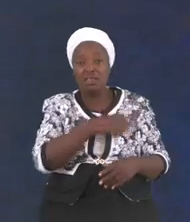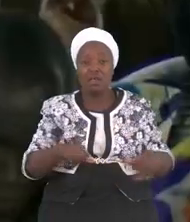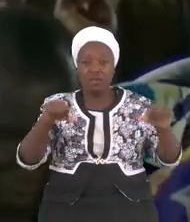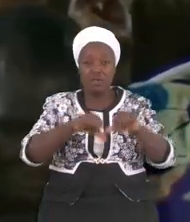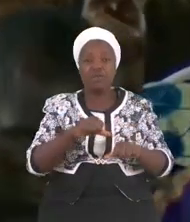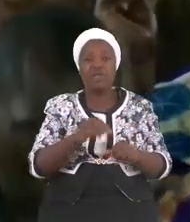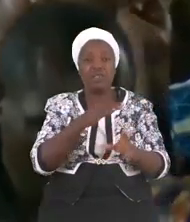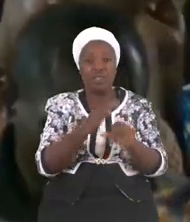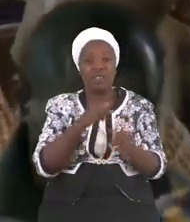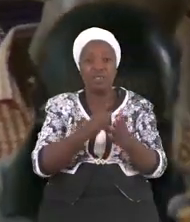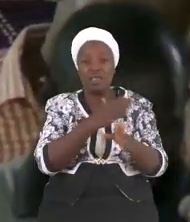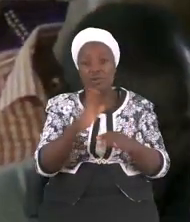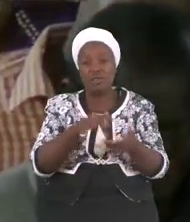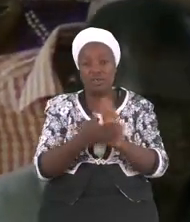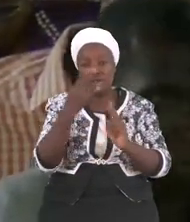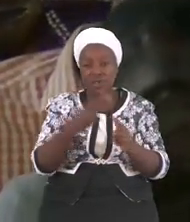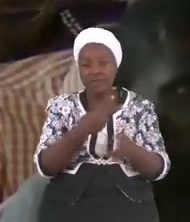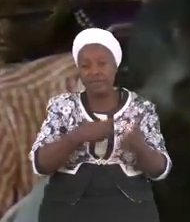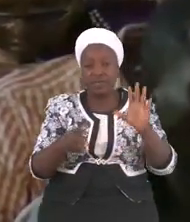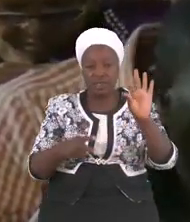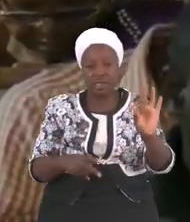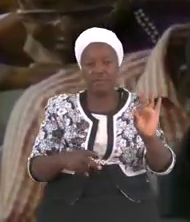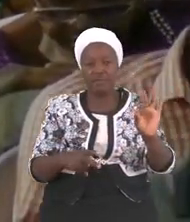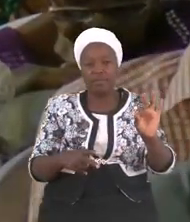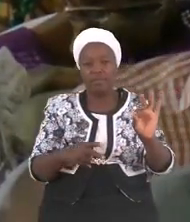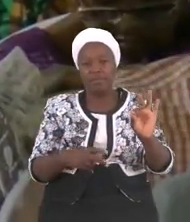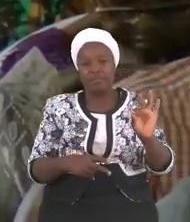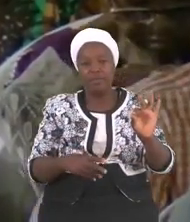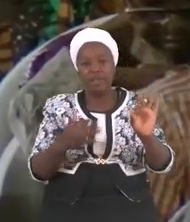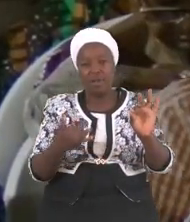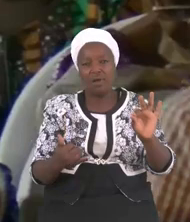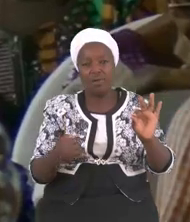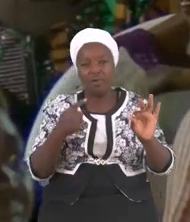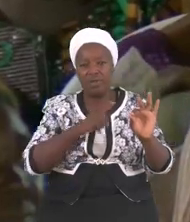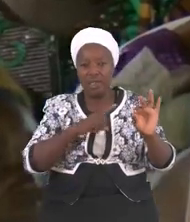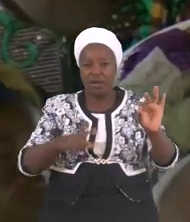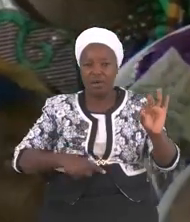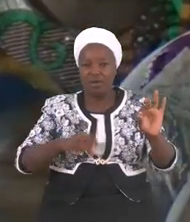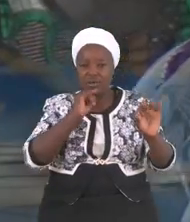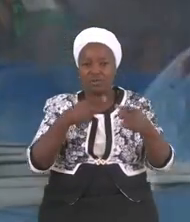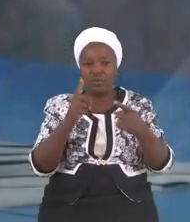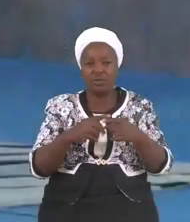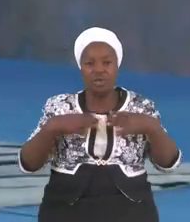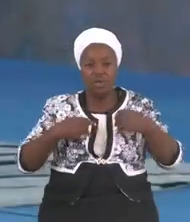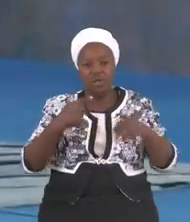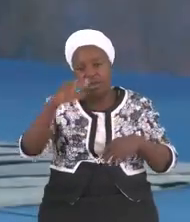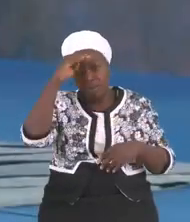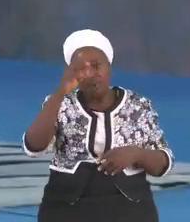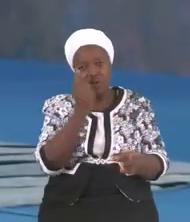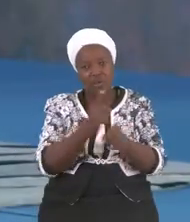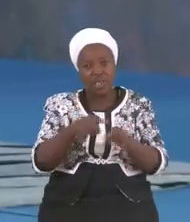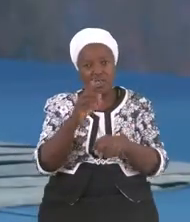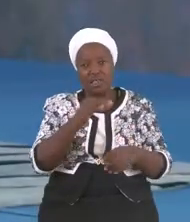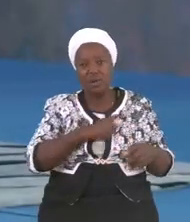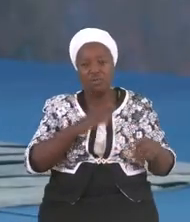name. Look at verse 9. In verse 9, now the Lord is going to heal the man. Like the Lord is going to heal you